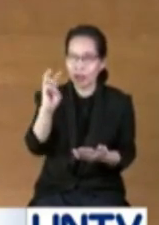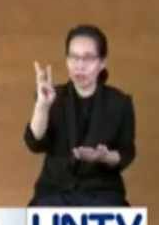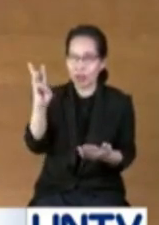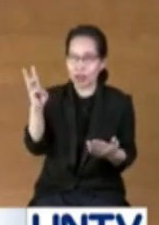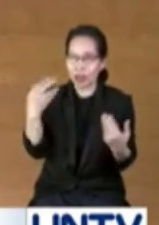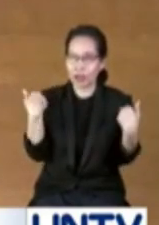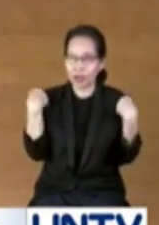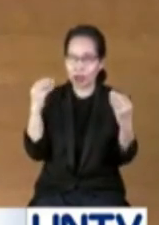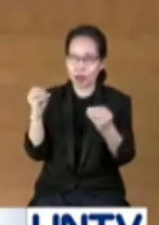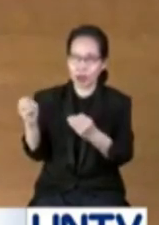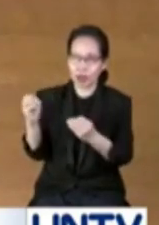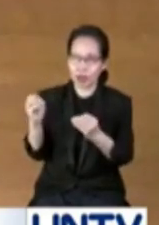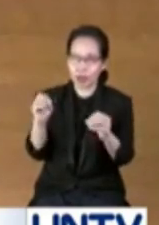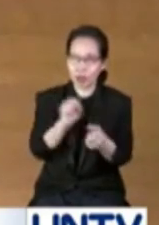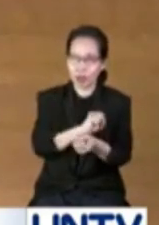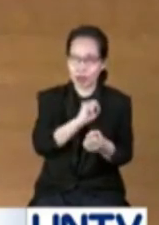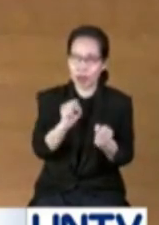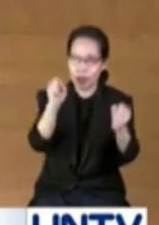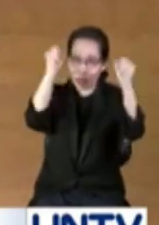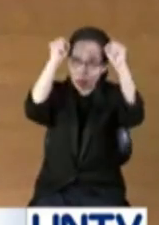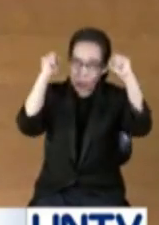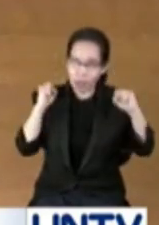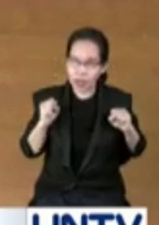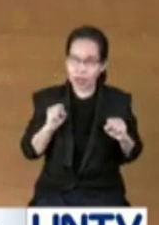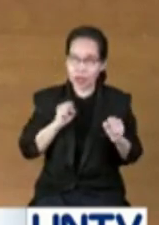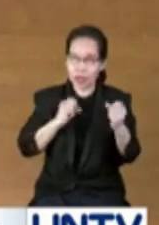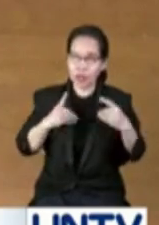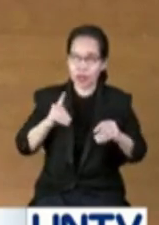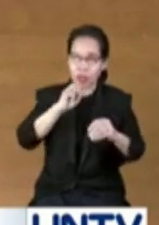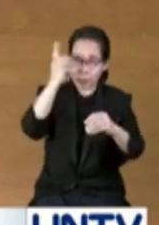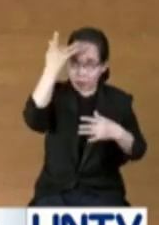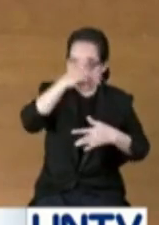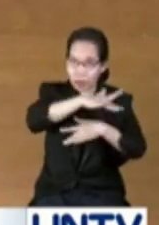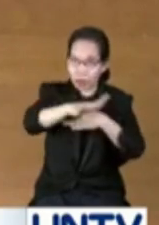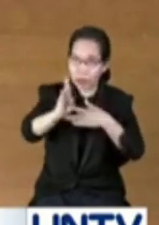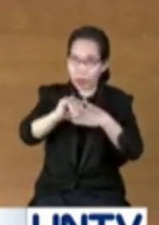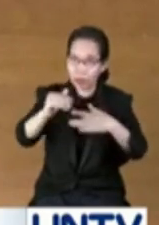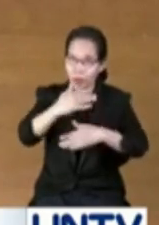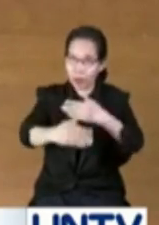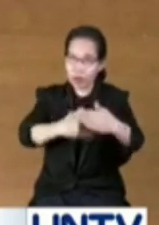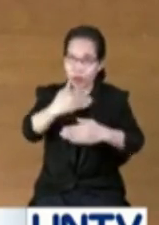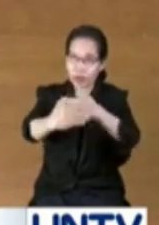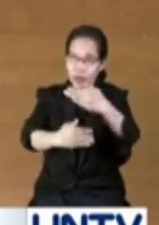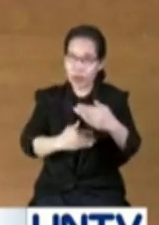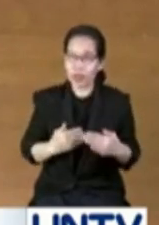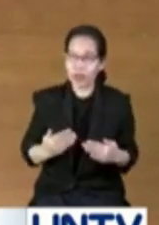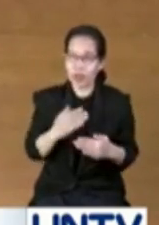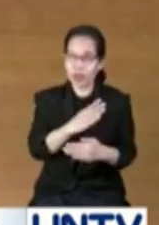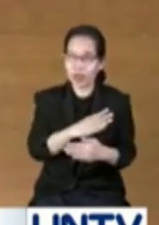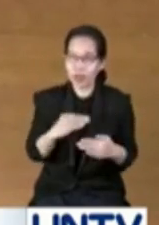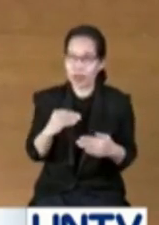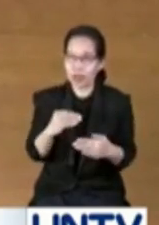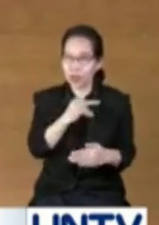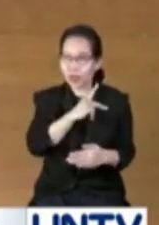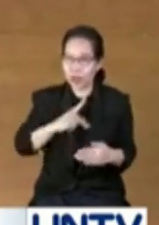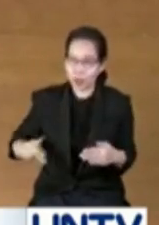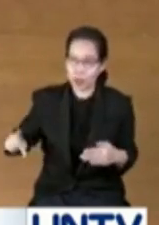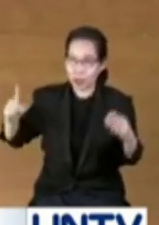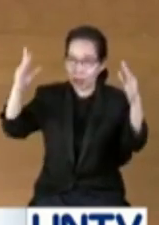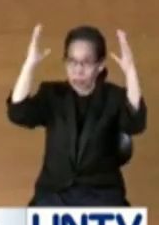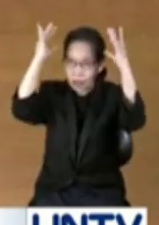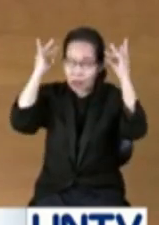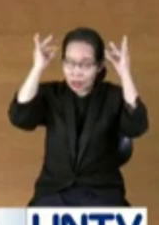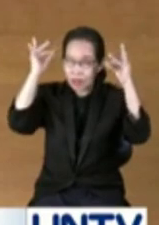work in Saudi Arabia during the pandemic are now being processed. The Crown Prince of the Kingdom of Saudi Arabia